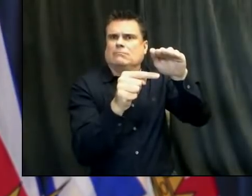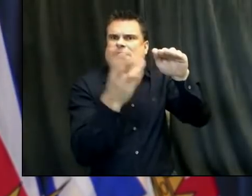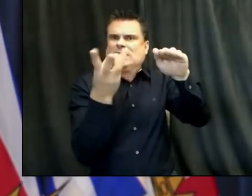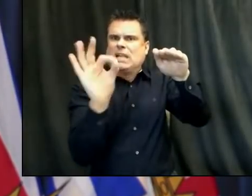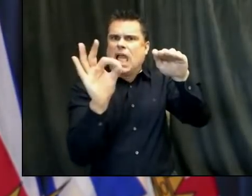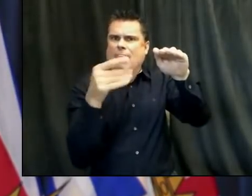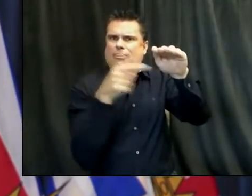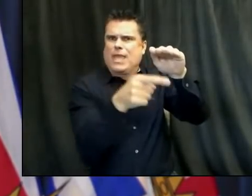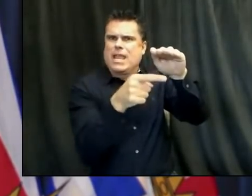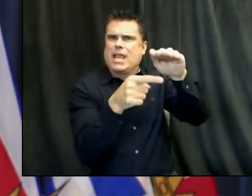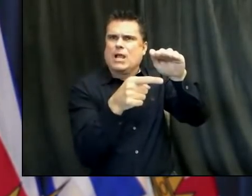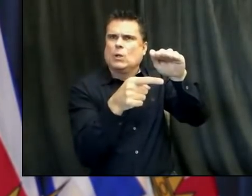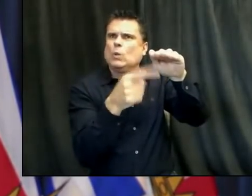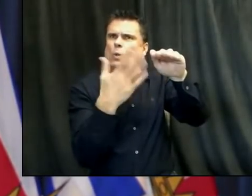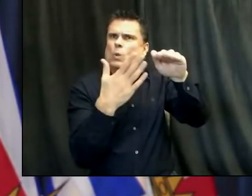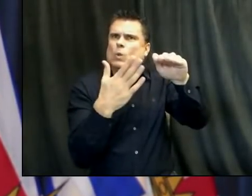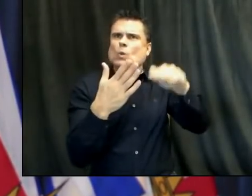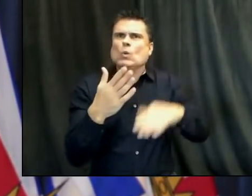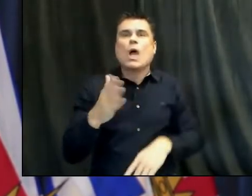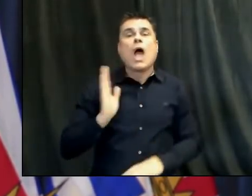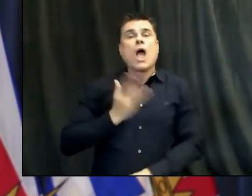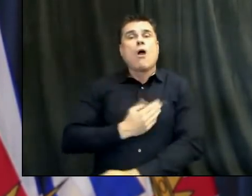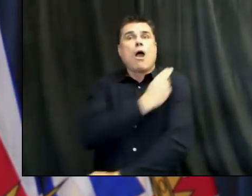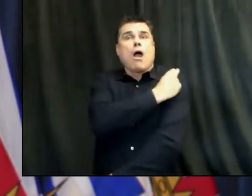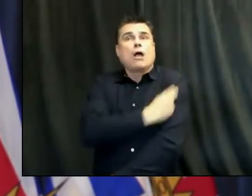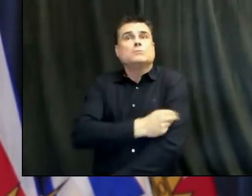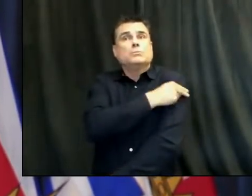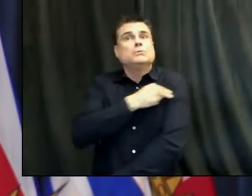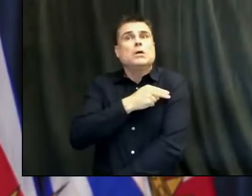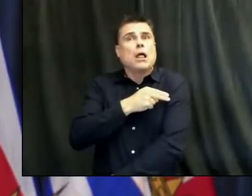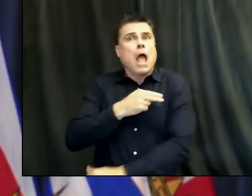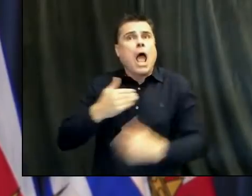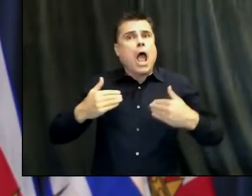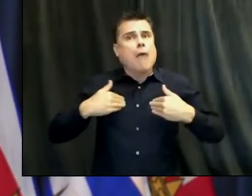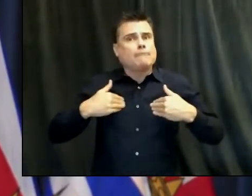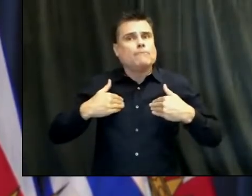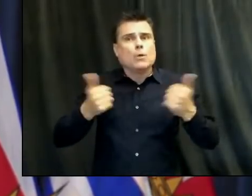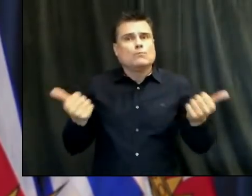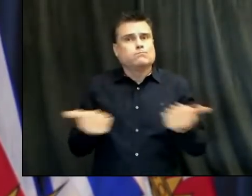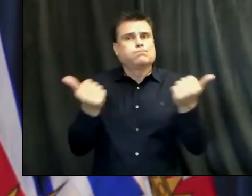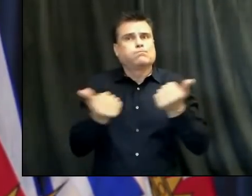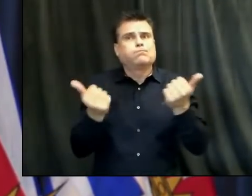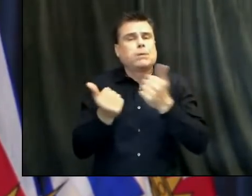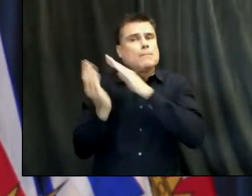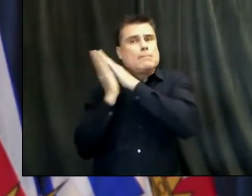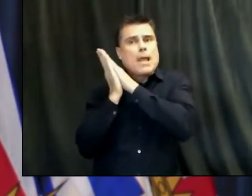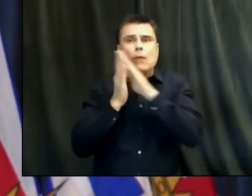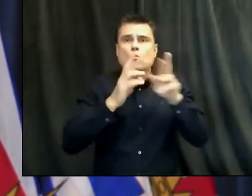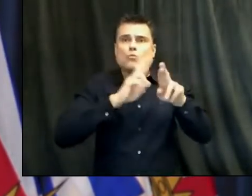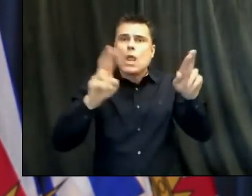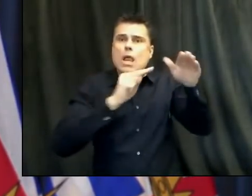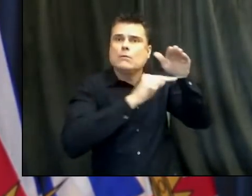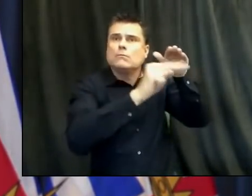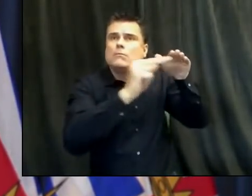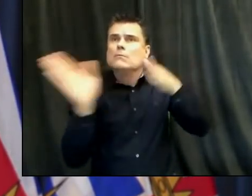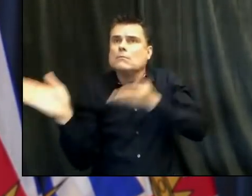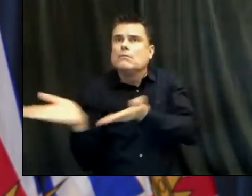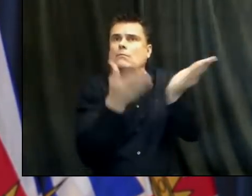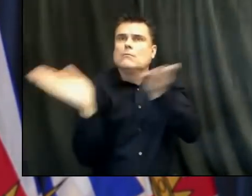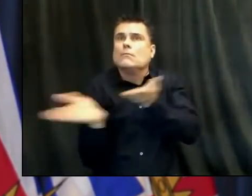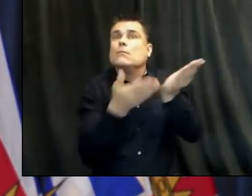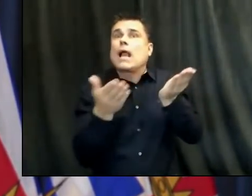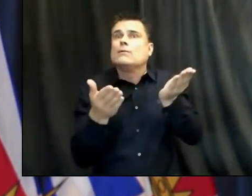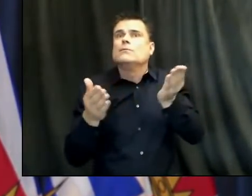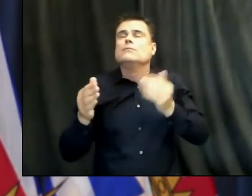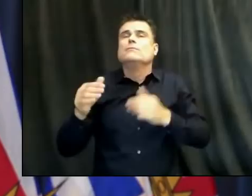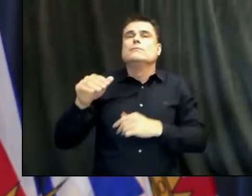have adequate capacity in our acute care sector, 71.5% occupancy if you count the base